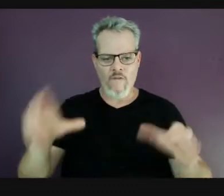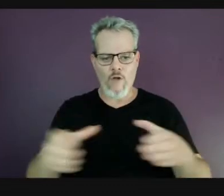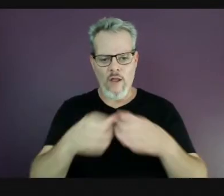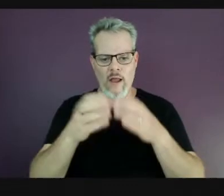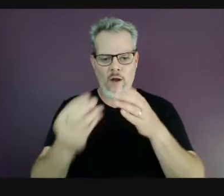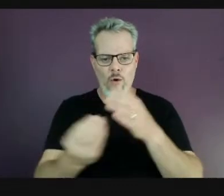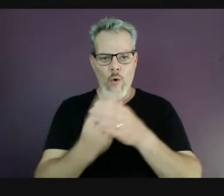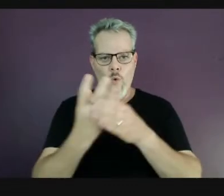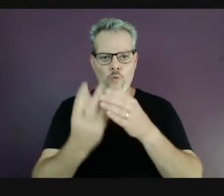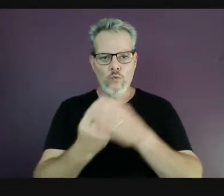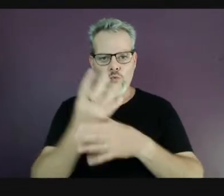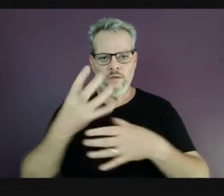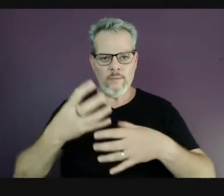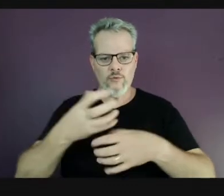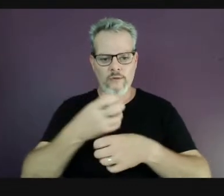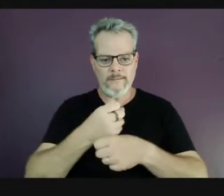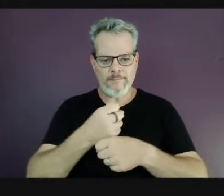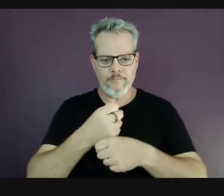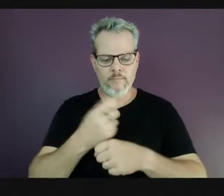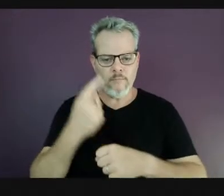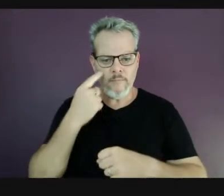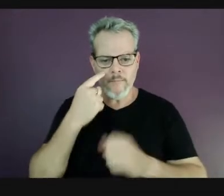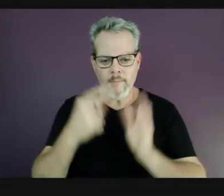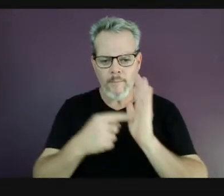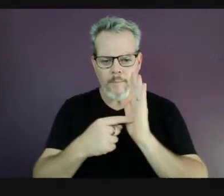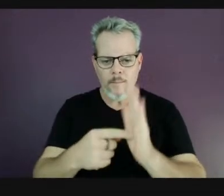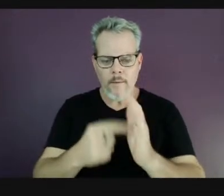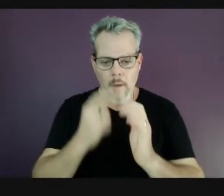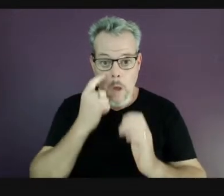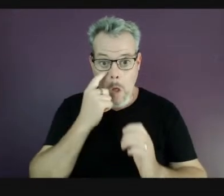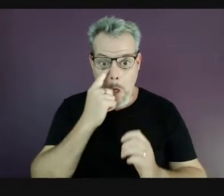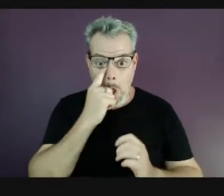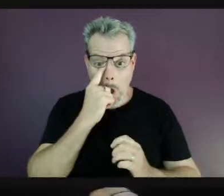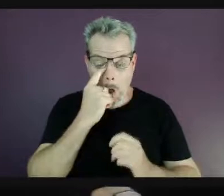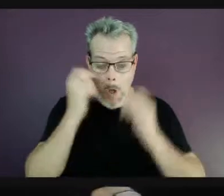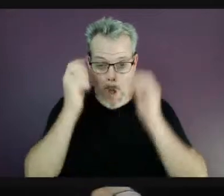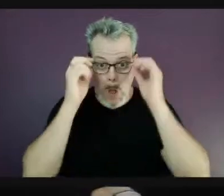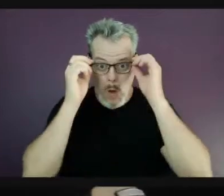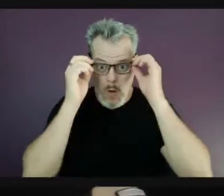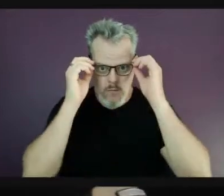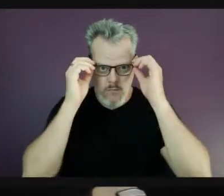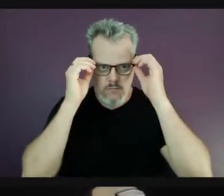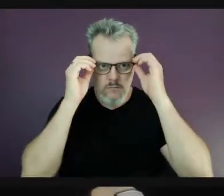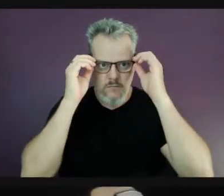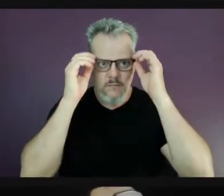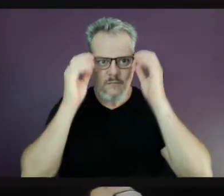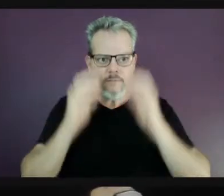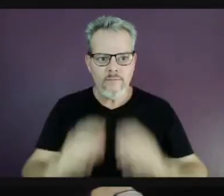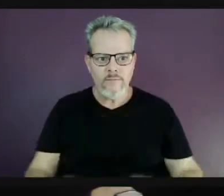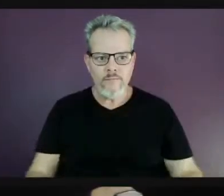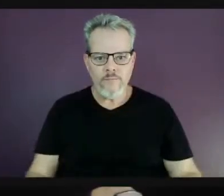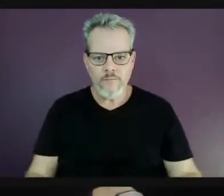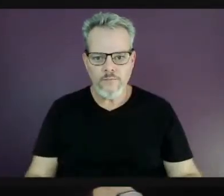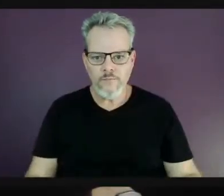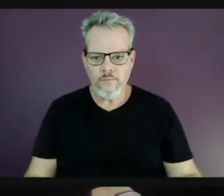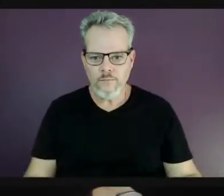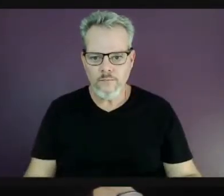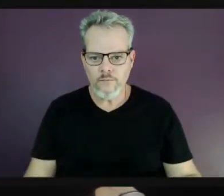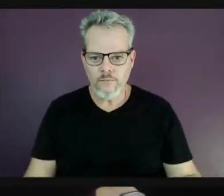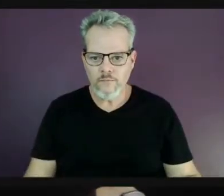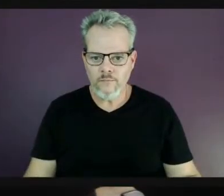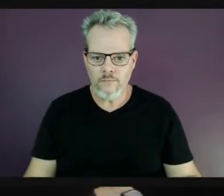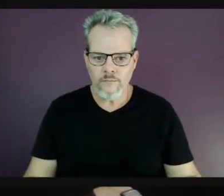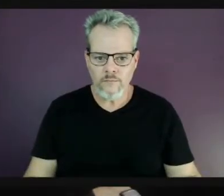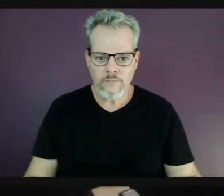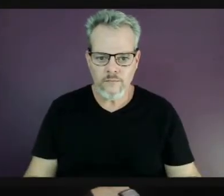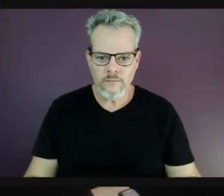get the screen rearranged here for you guys. Let's have it say summary and flip our screen big for you guys